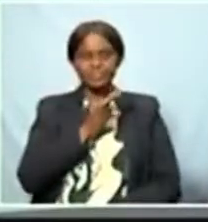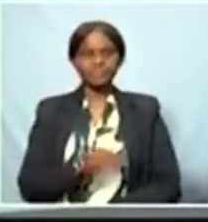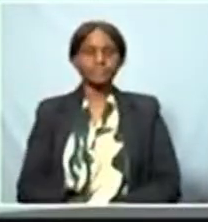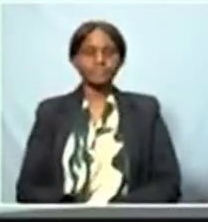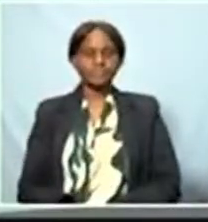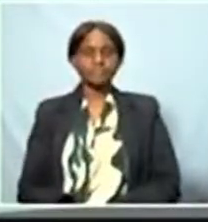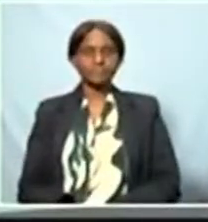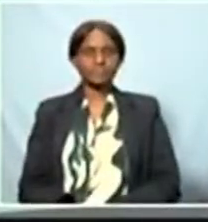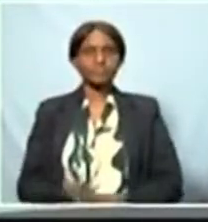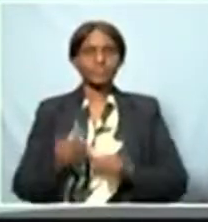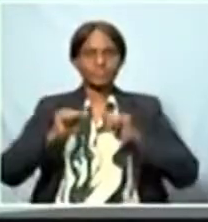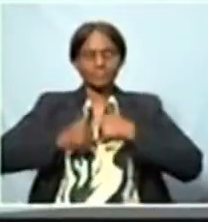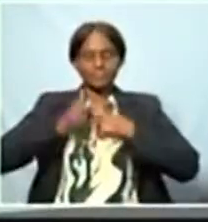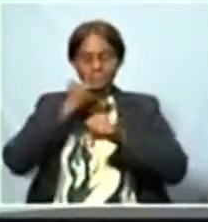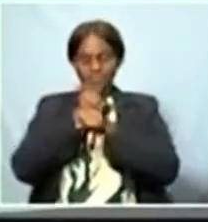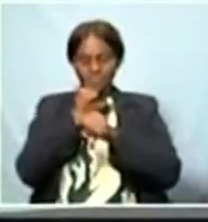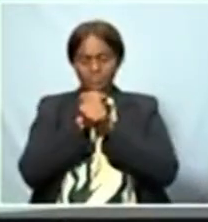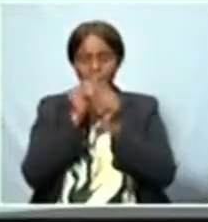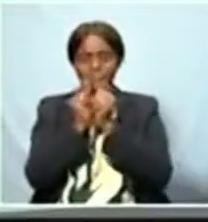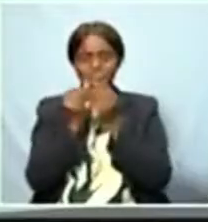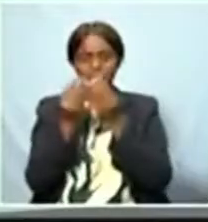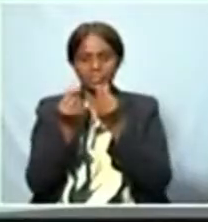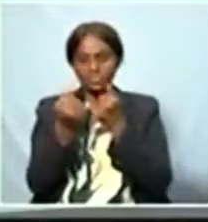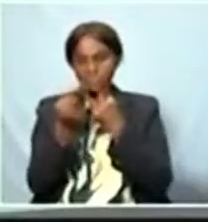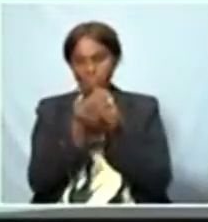We did quite a few of those,